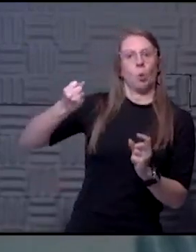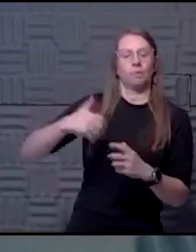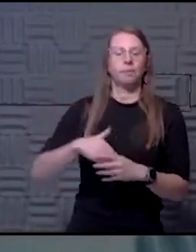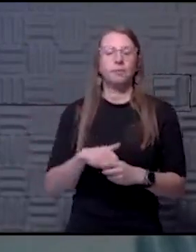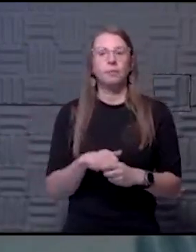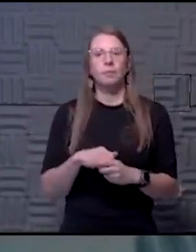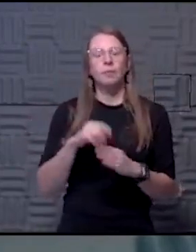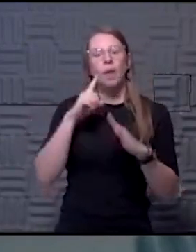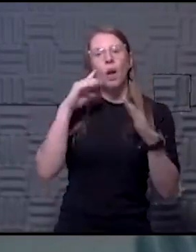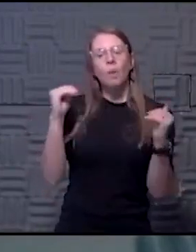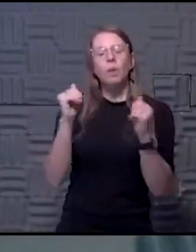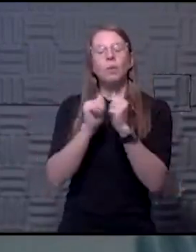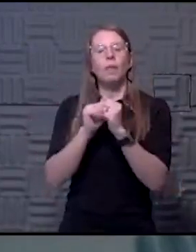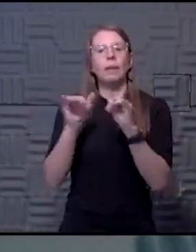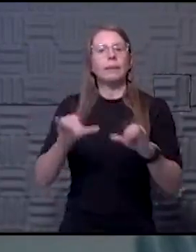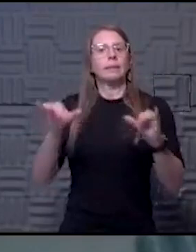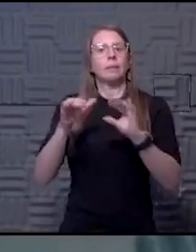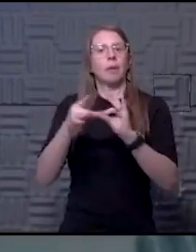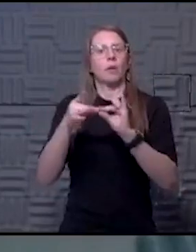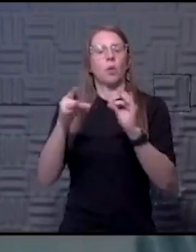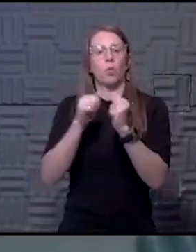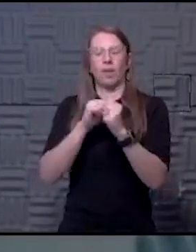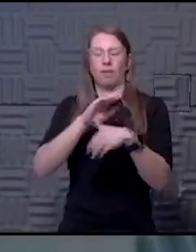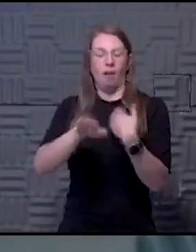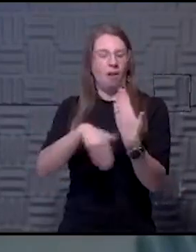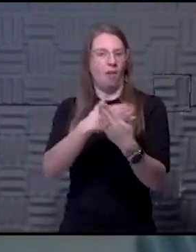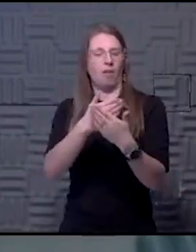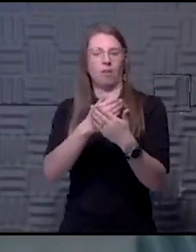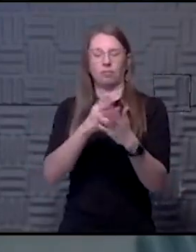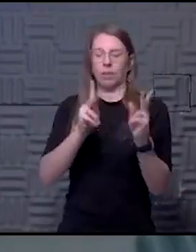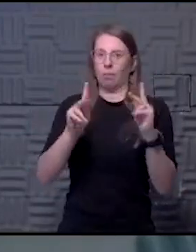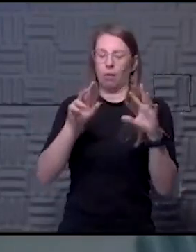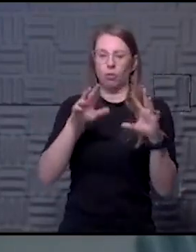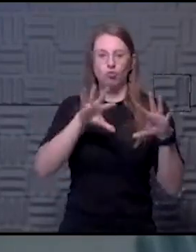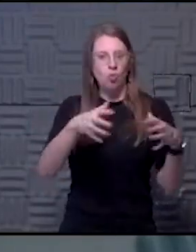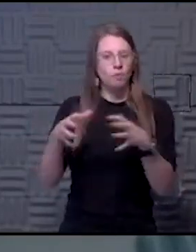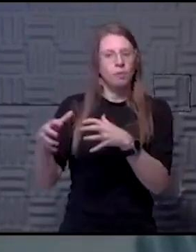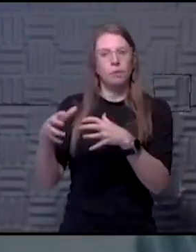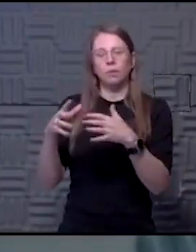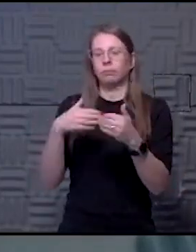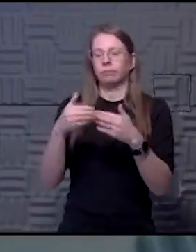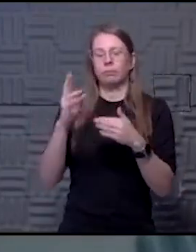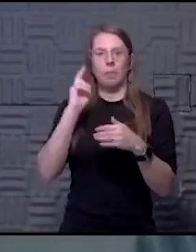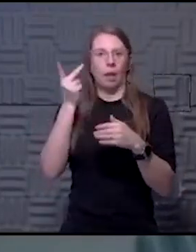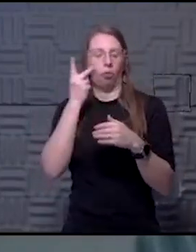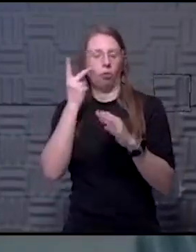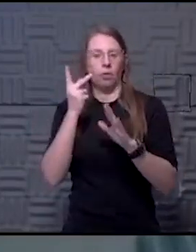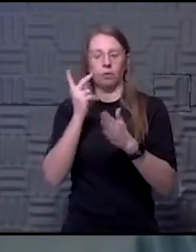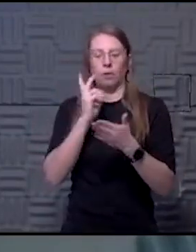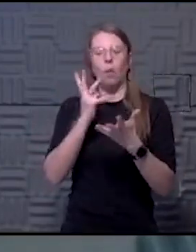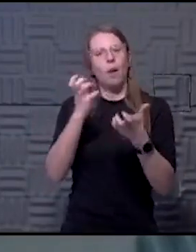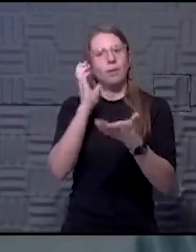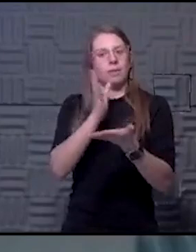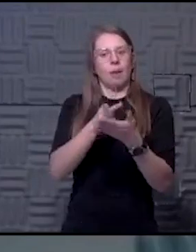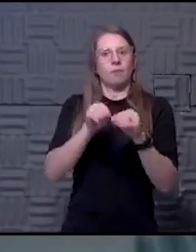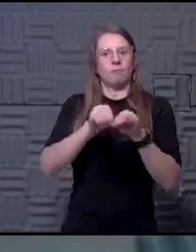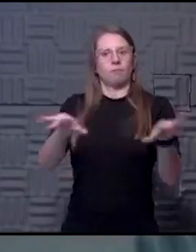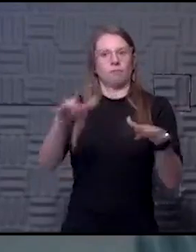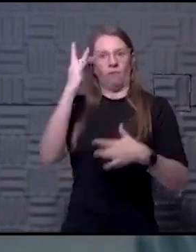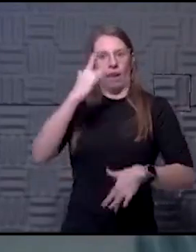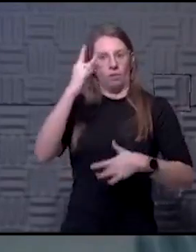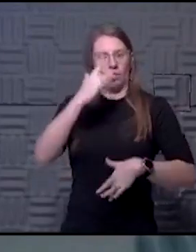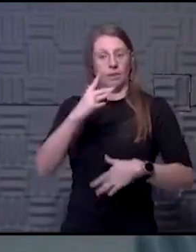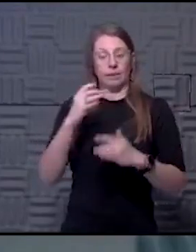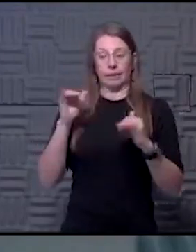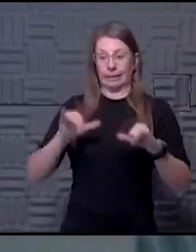consistent messaging from folks of all groups and political persuasions is really important in stopping the spread of this virus, that we get more of that